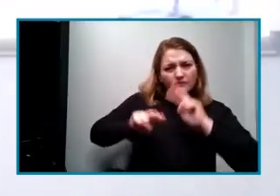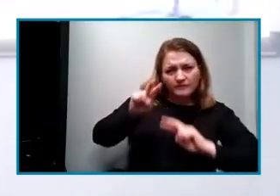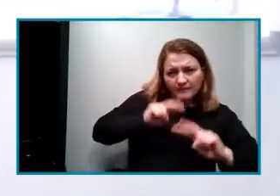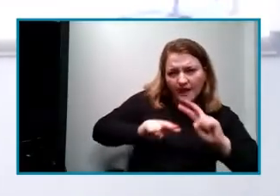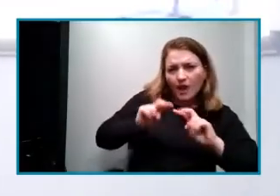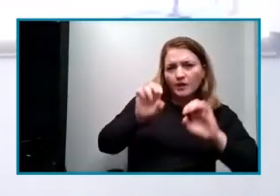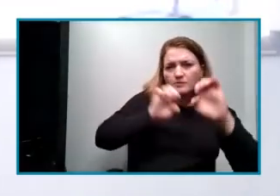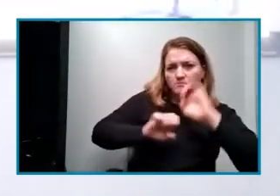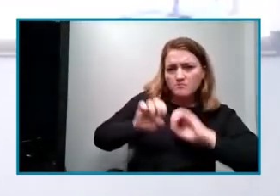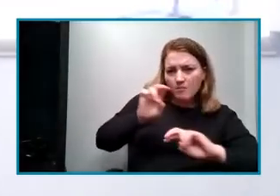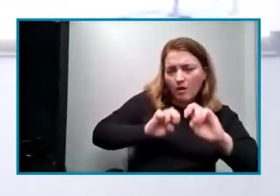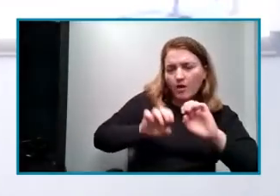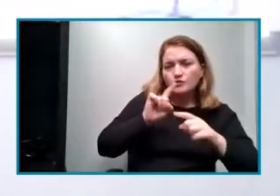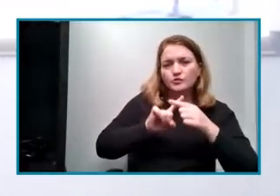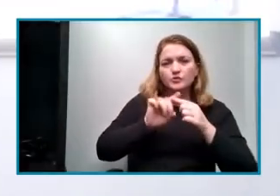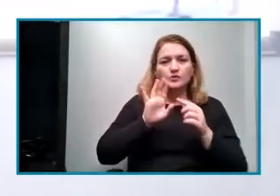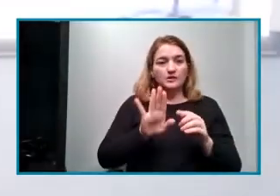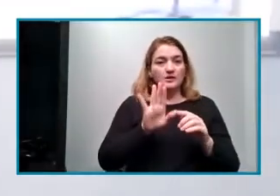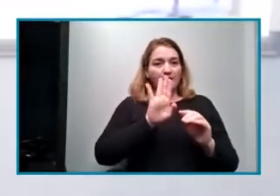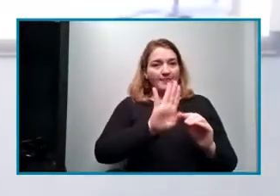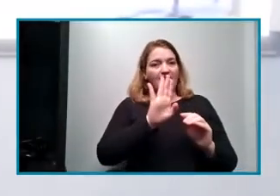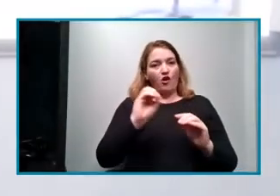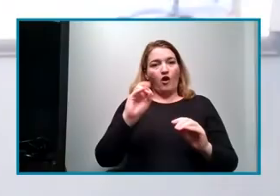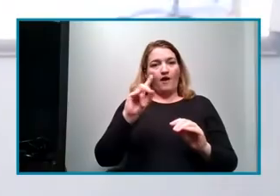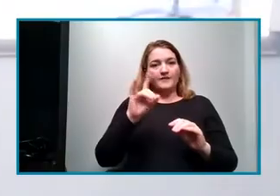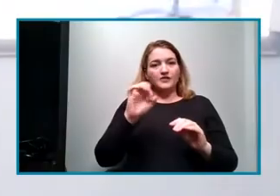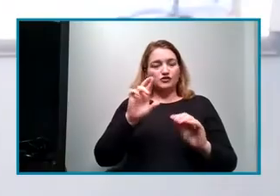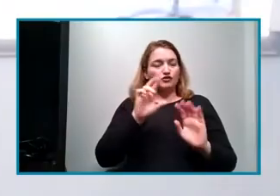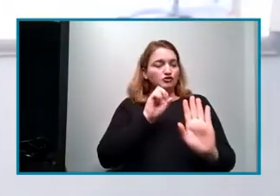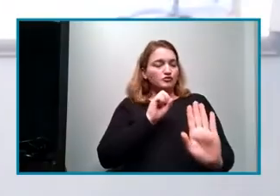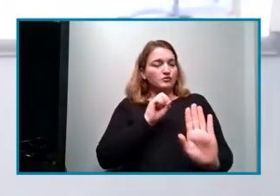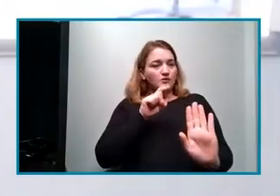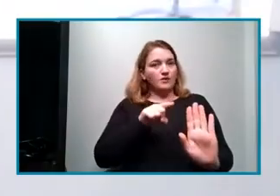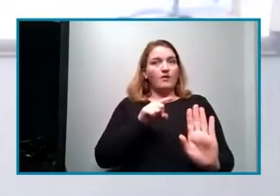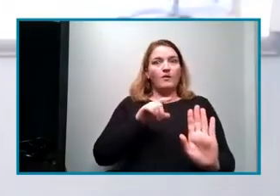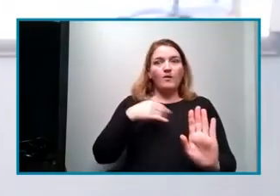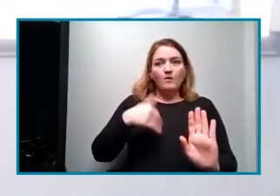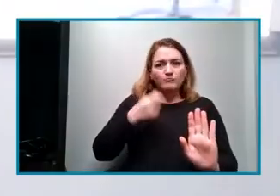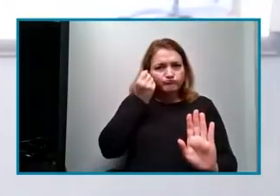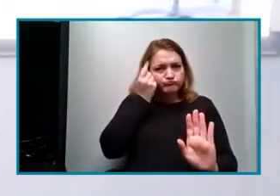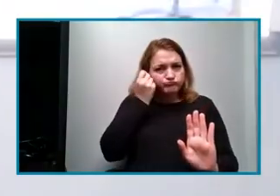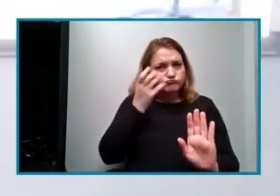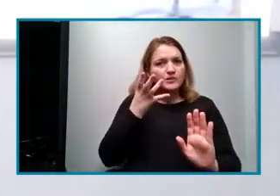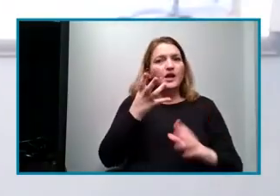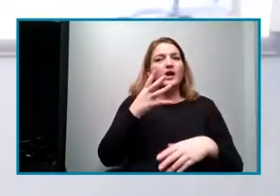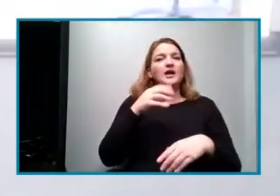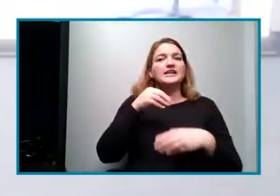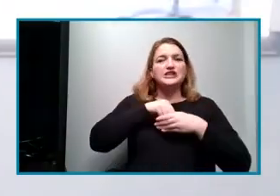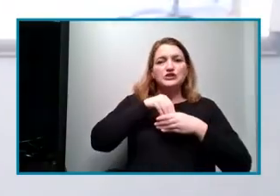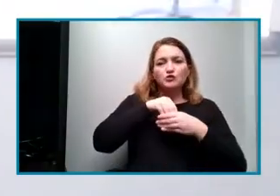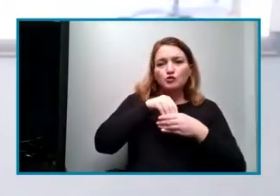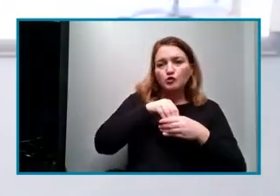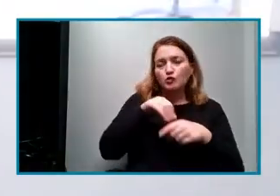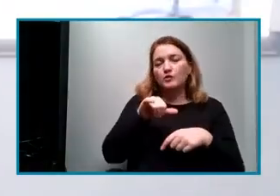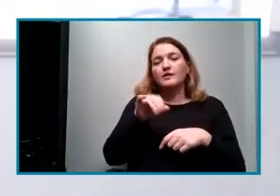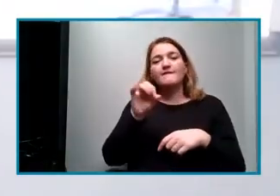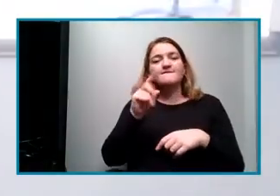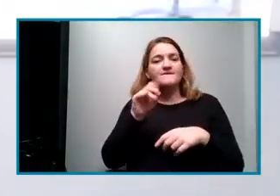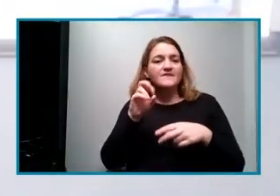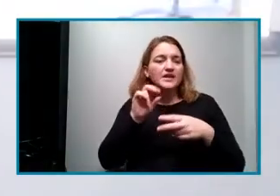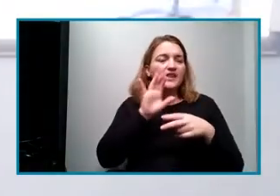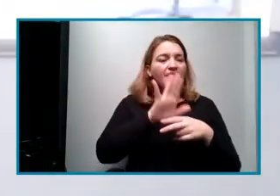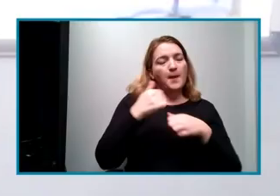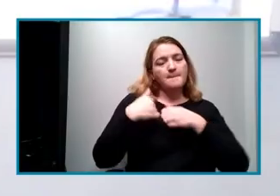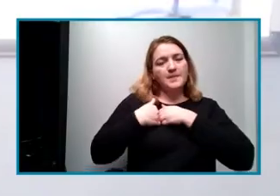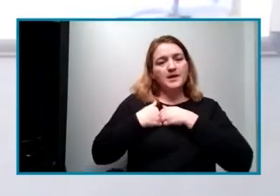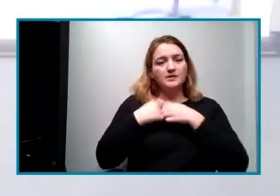beloved, right? Because they're kind of the internal affairs of program people. The UN, much like the military, is a kind of if